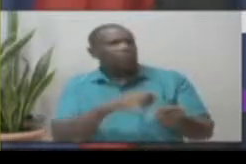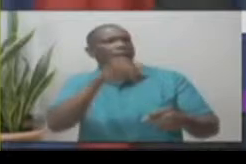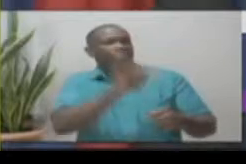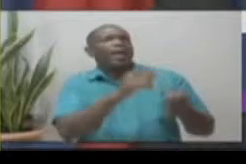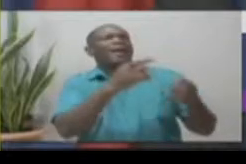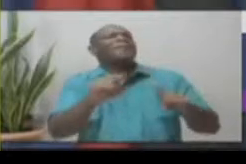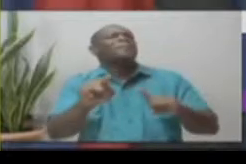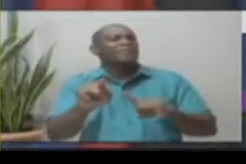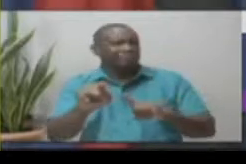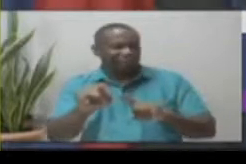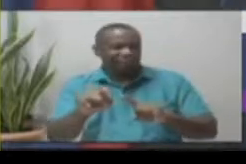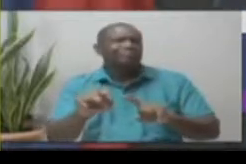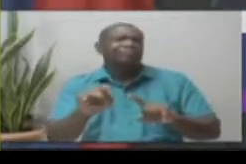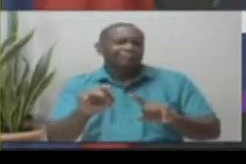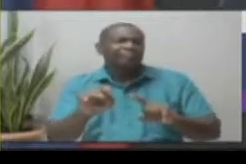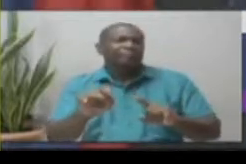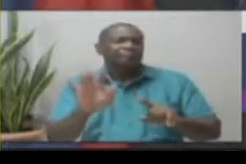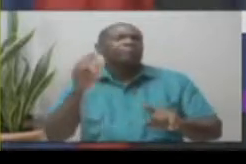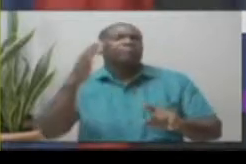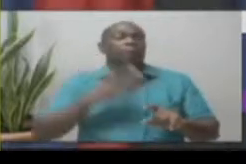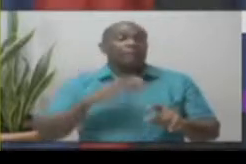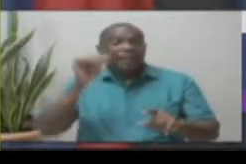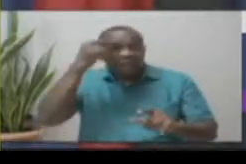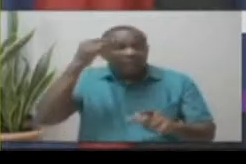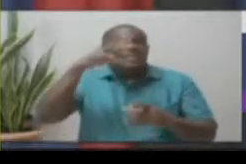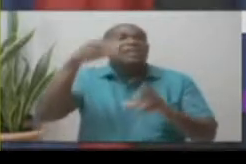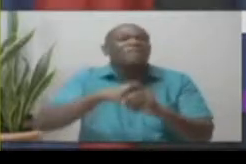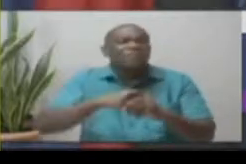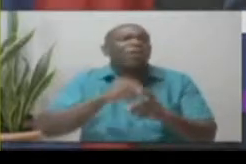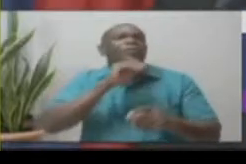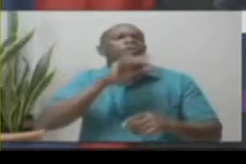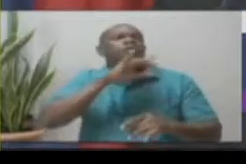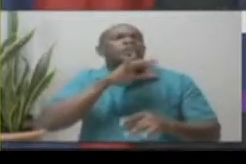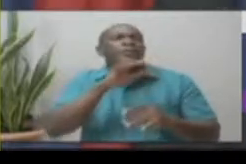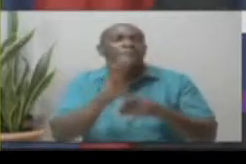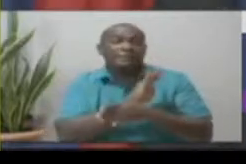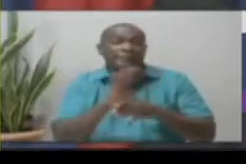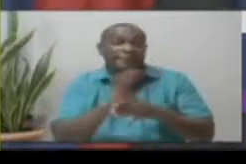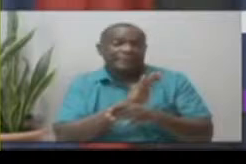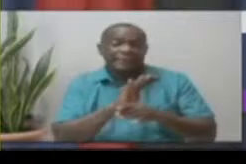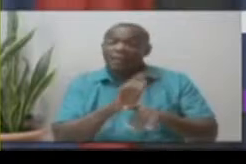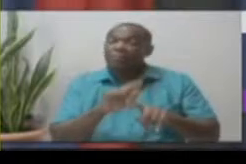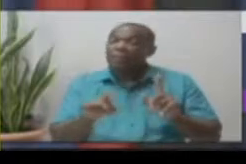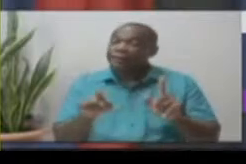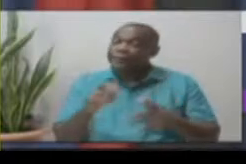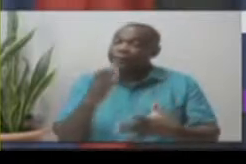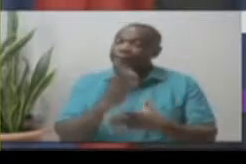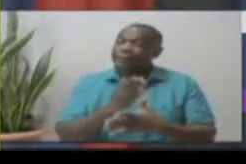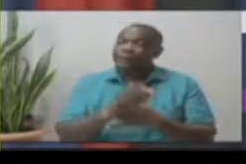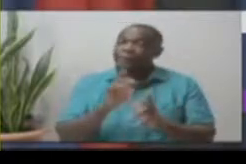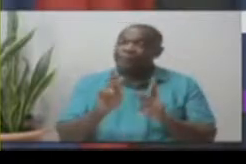really galls me when persons who can't say that come in to take an issue